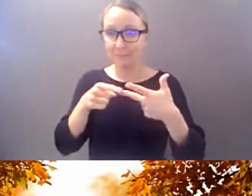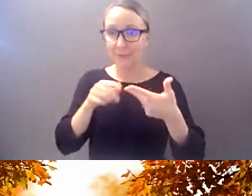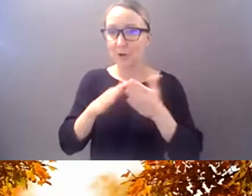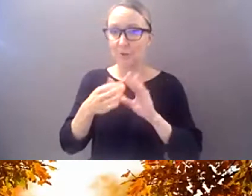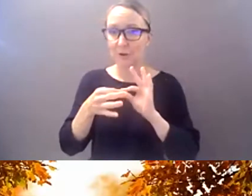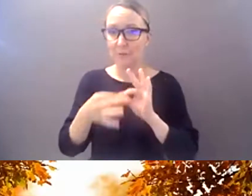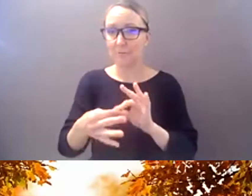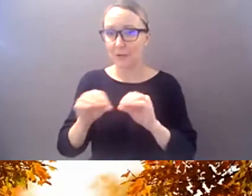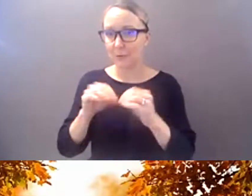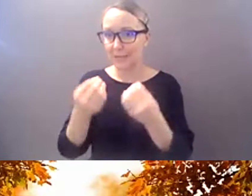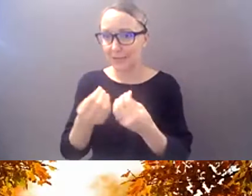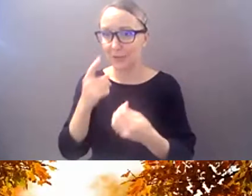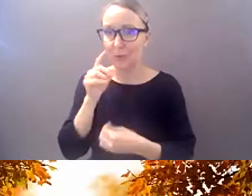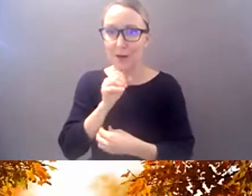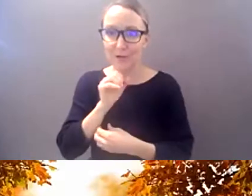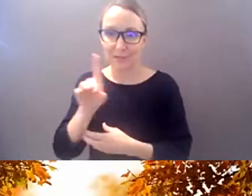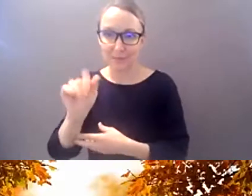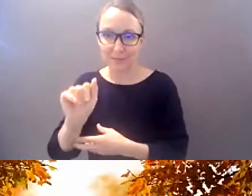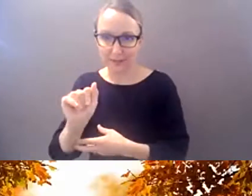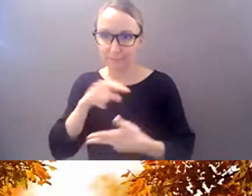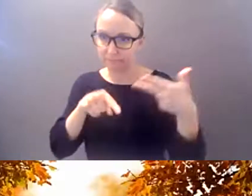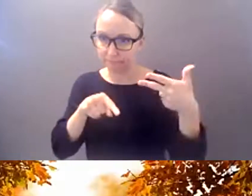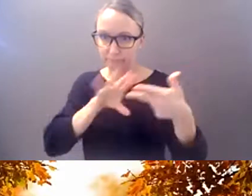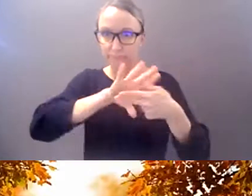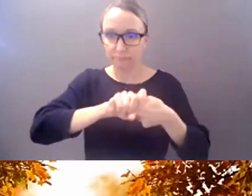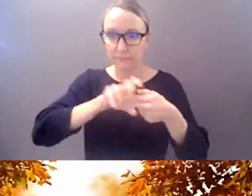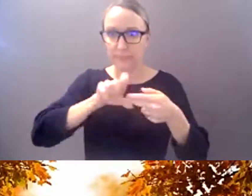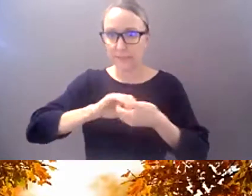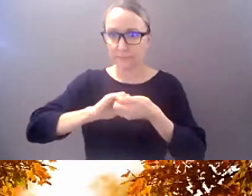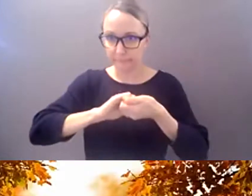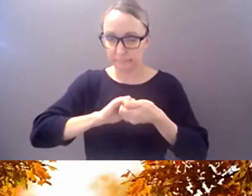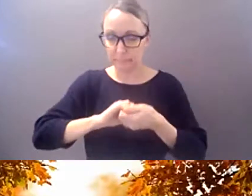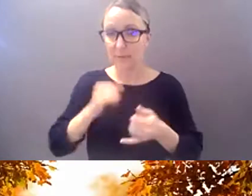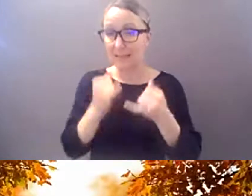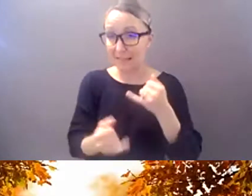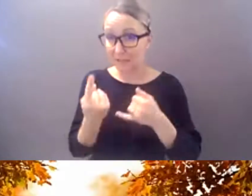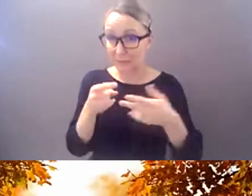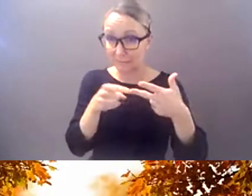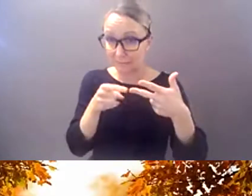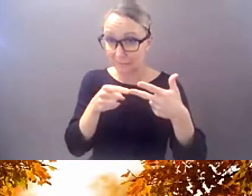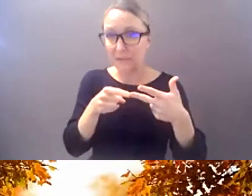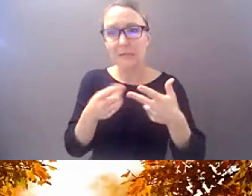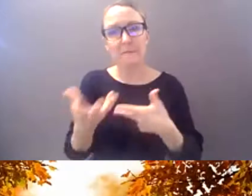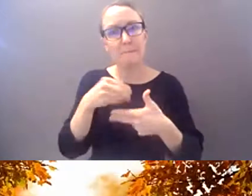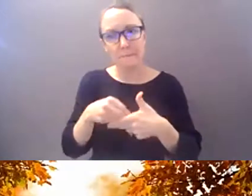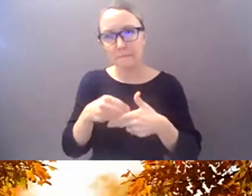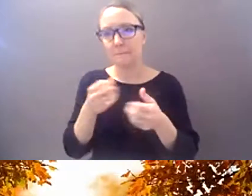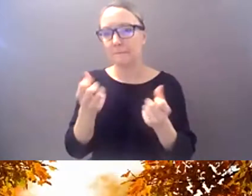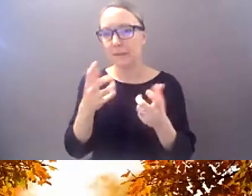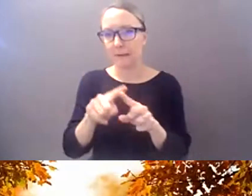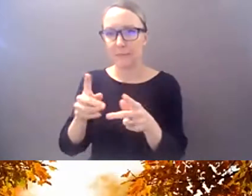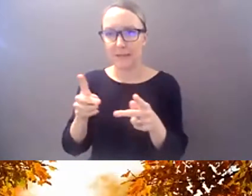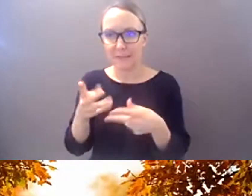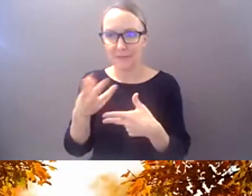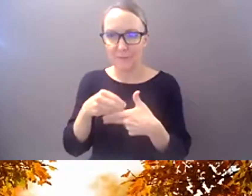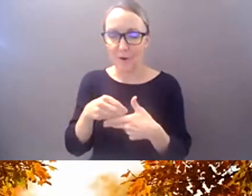organizations in aging and disability. For this last group, this includes several different types of providers, such as independent living centers, Meals